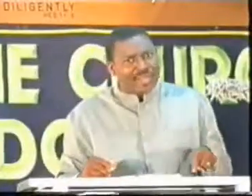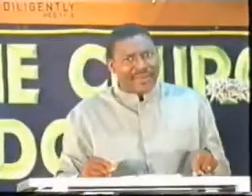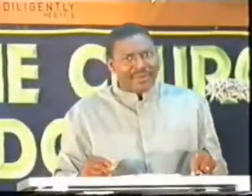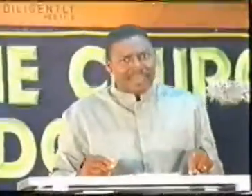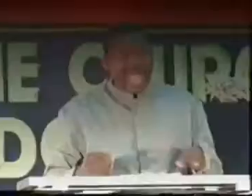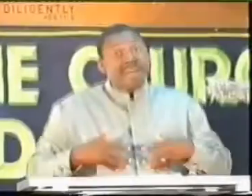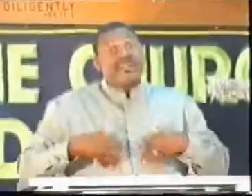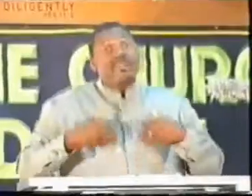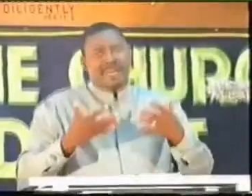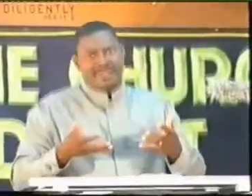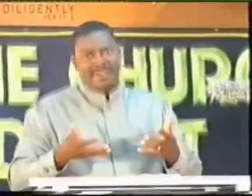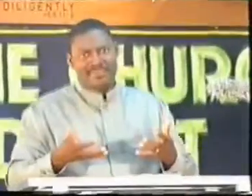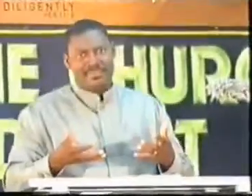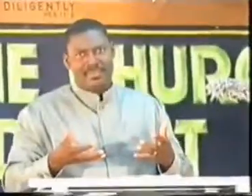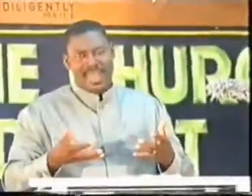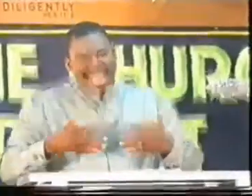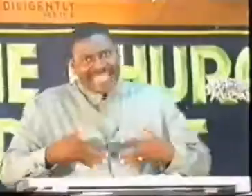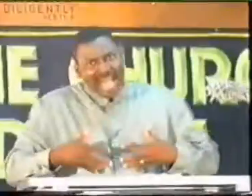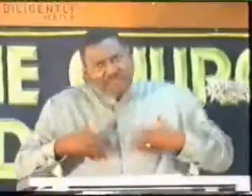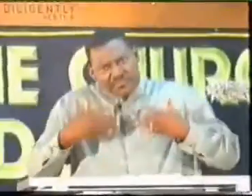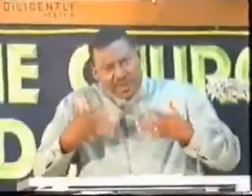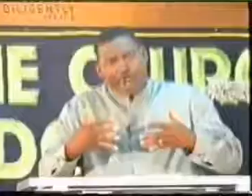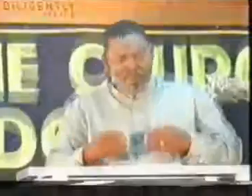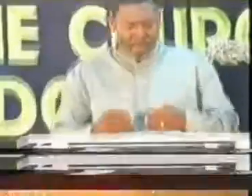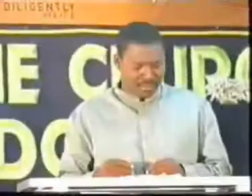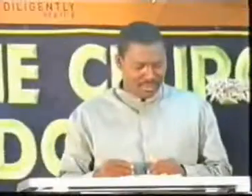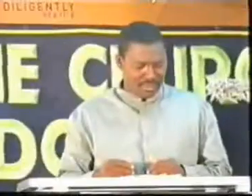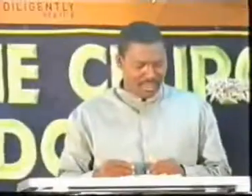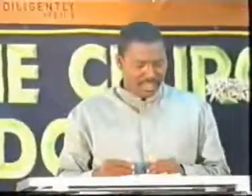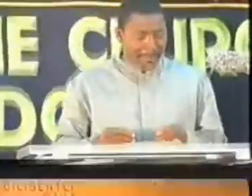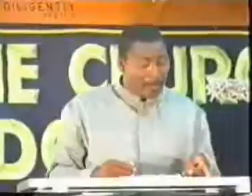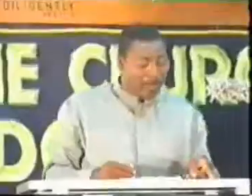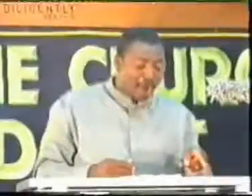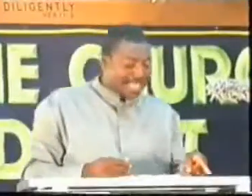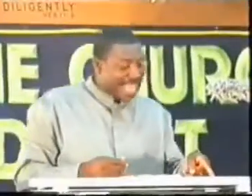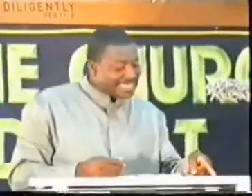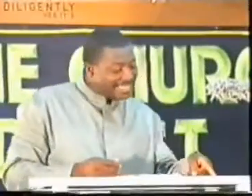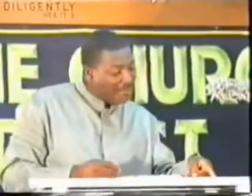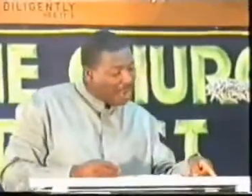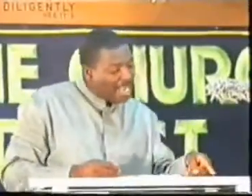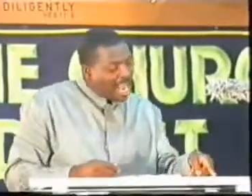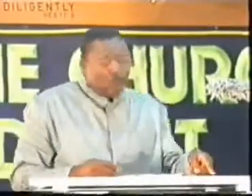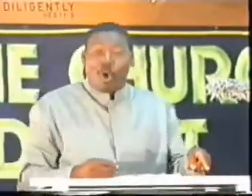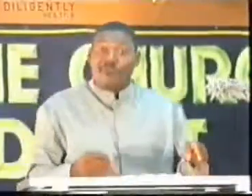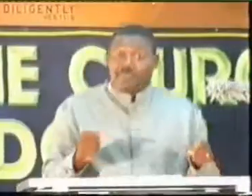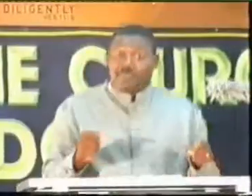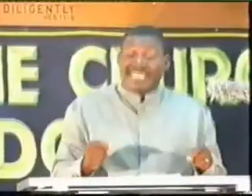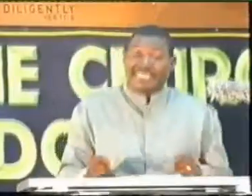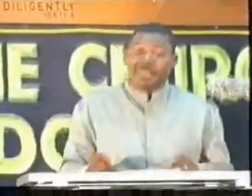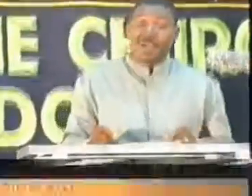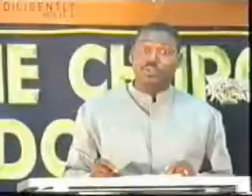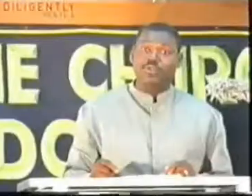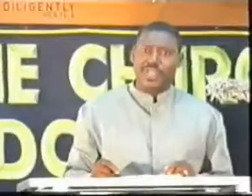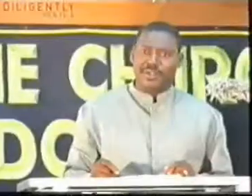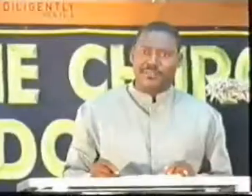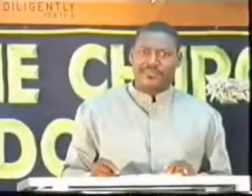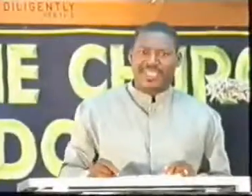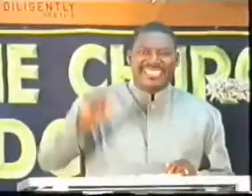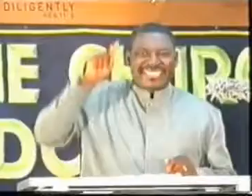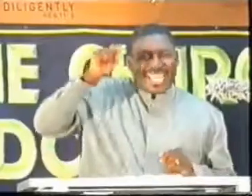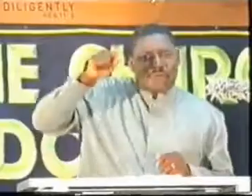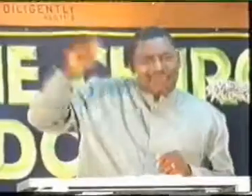a ye tua no e ye voluntary e ya dia e firi wa koma mu bra paul e ka sa asem wo yi e wo 1 Corinthians 16 and 2